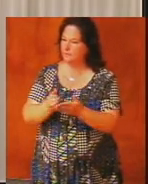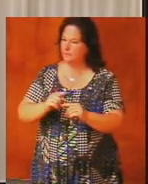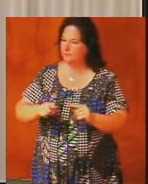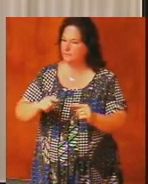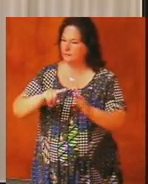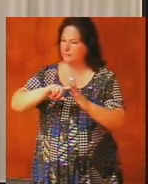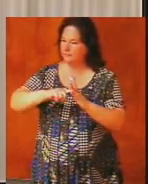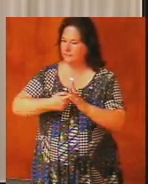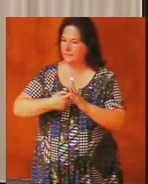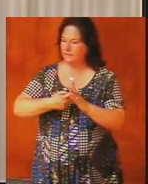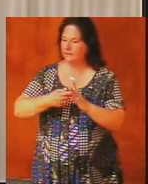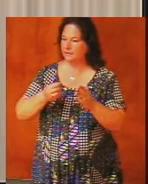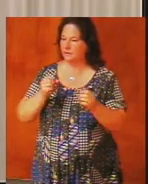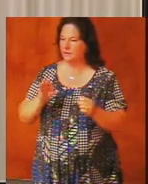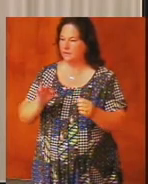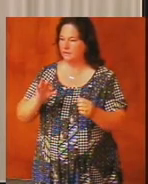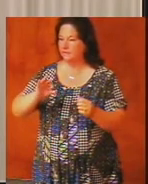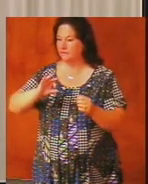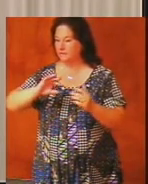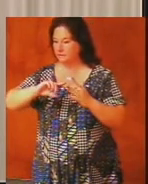original words.